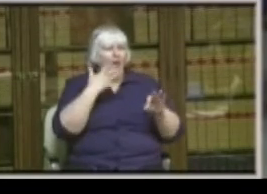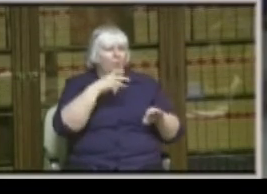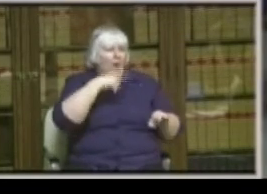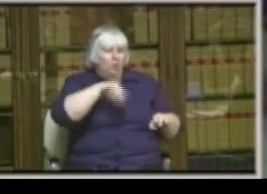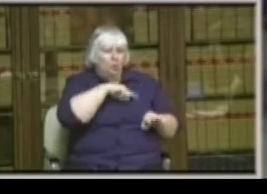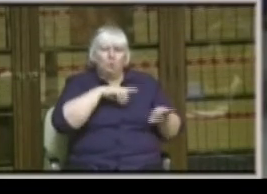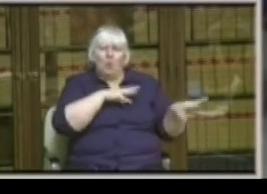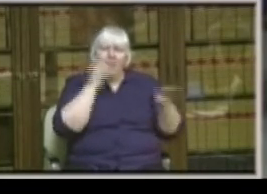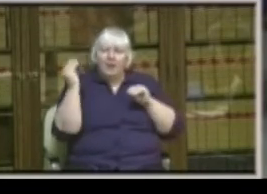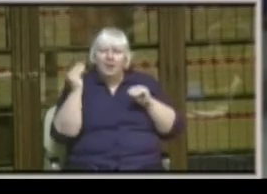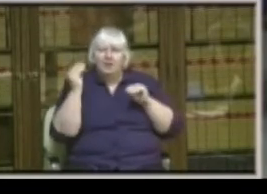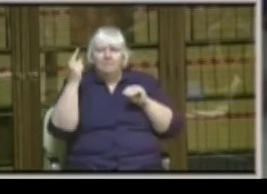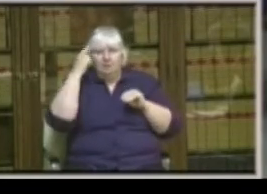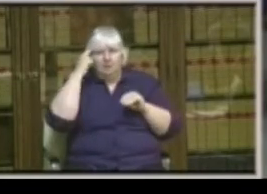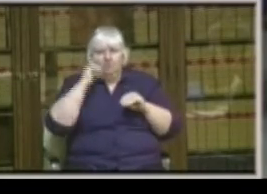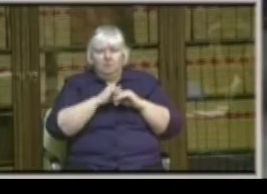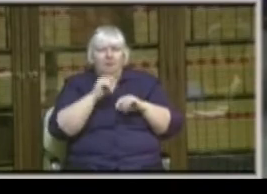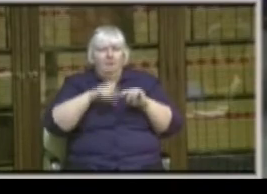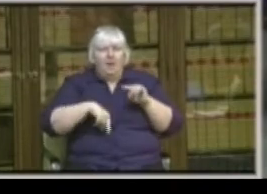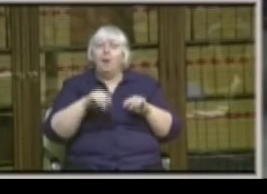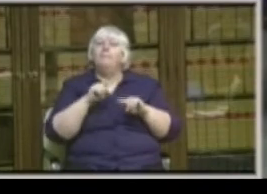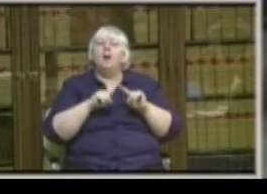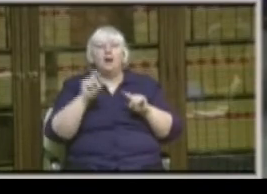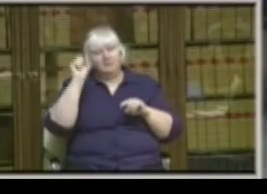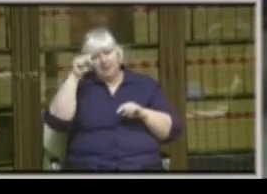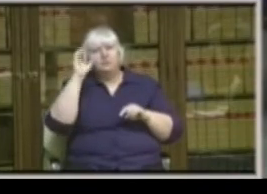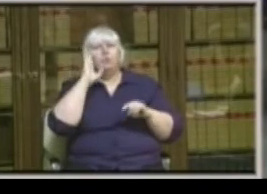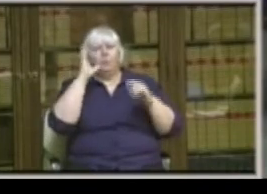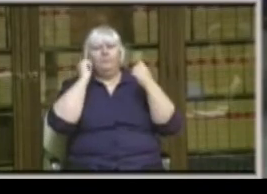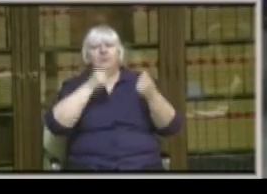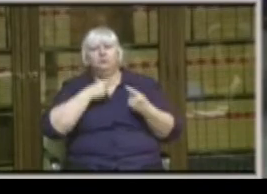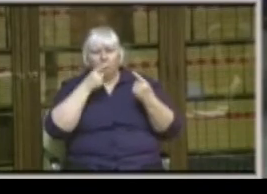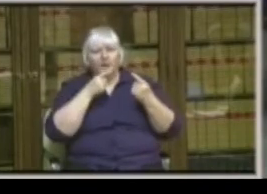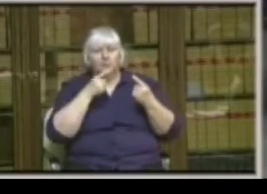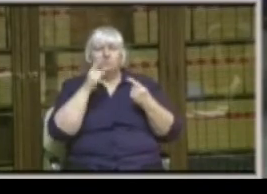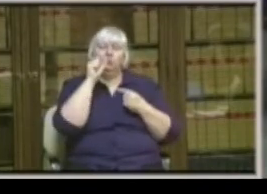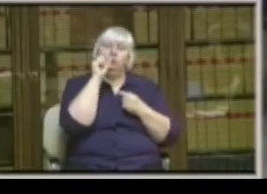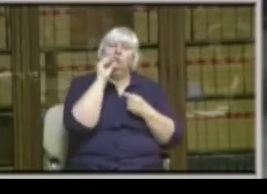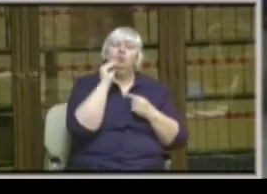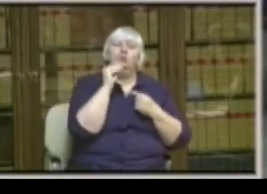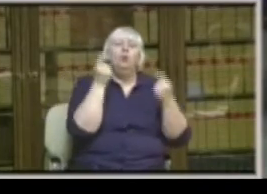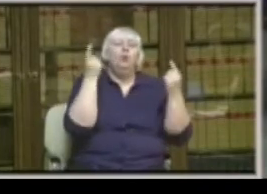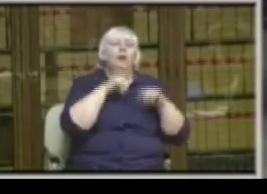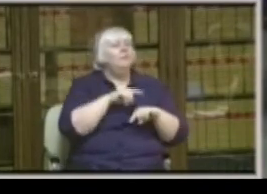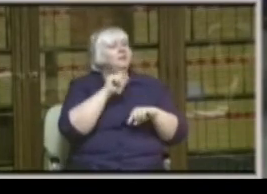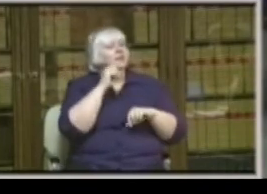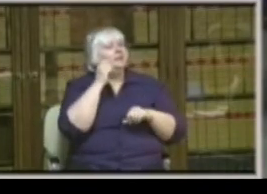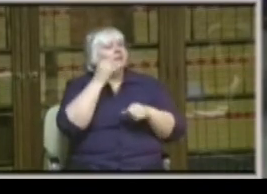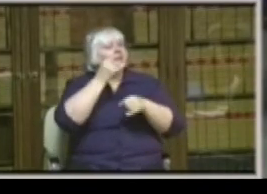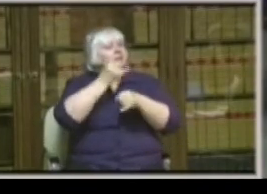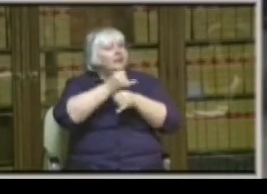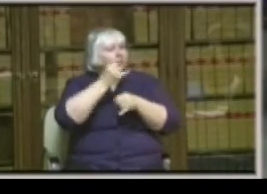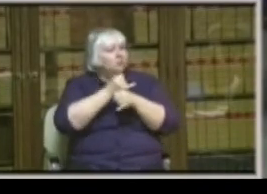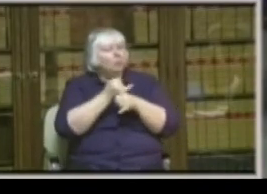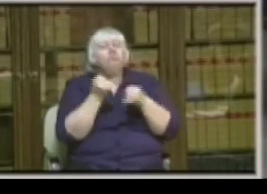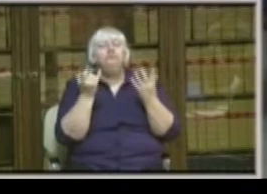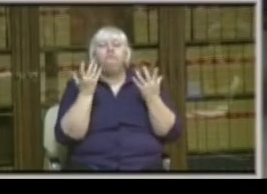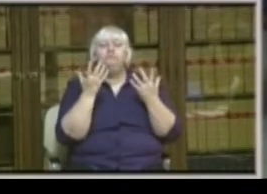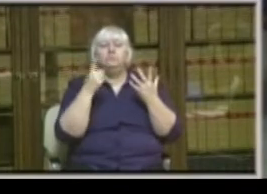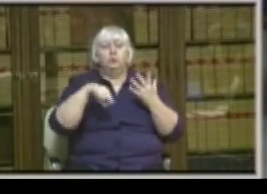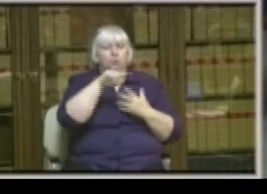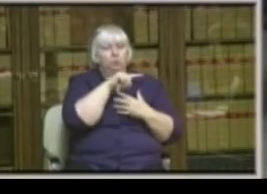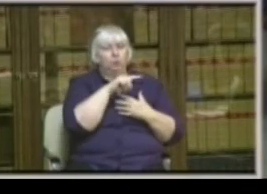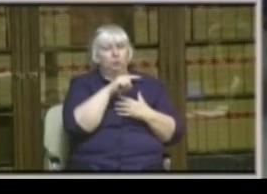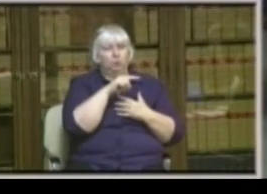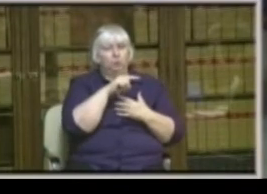that wasn't the case. But it is going to be a struggle. And so what happens, for example, with the School for the Deaf is that those students who can